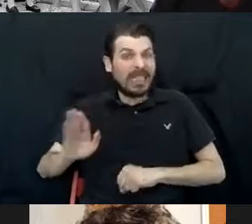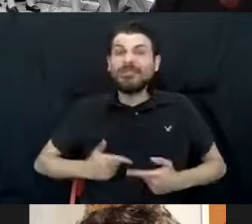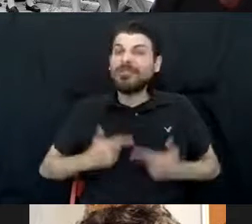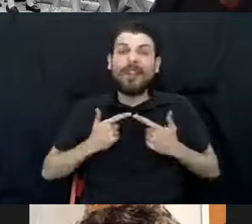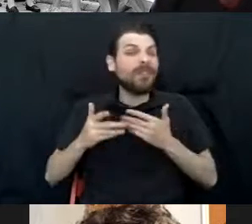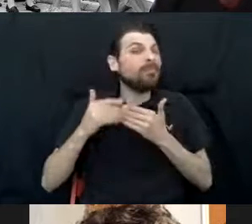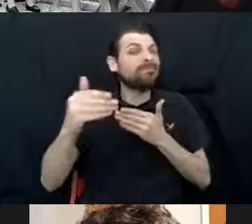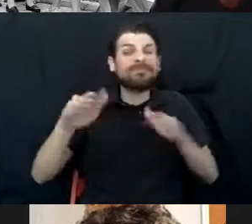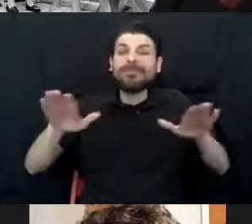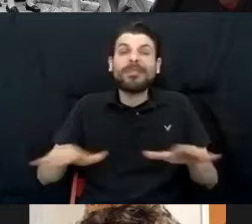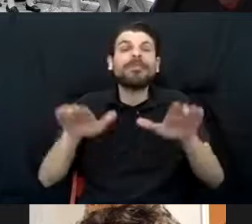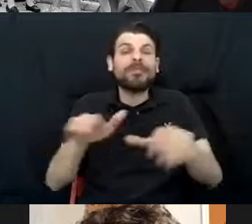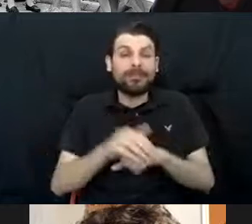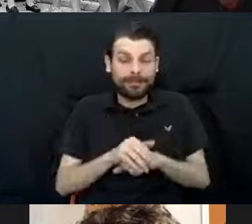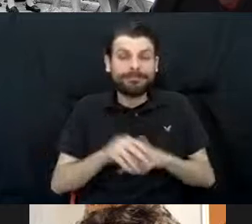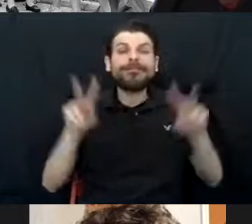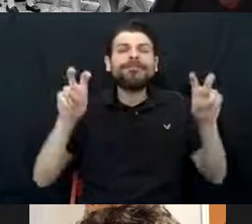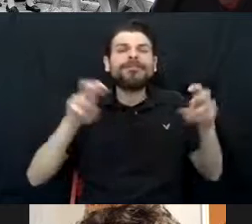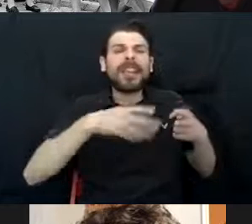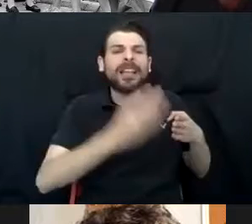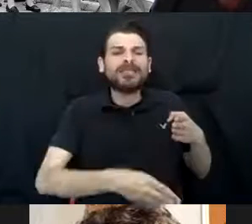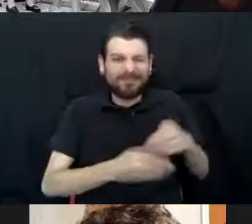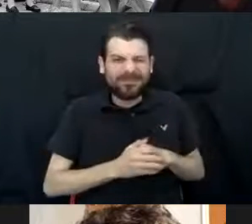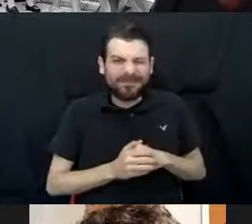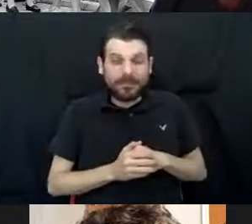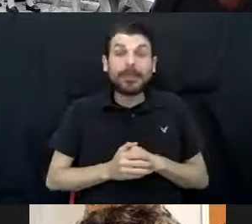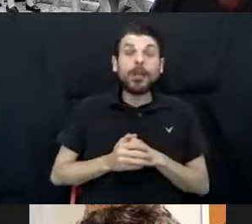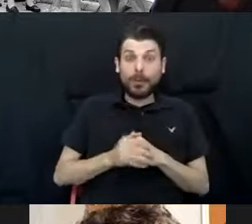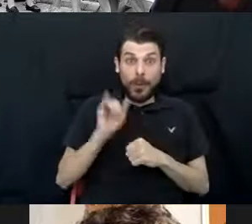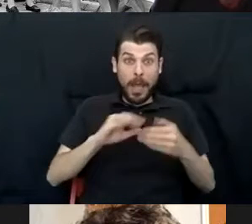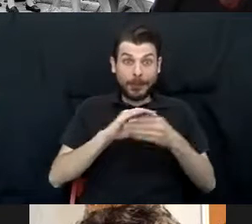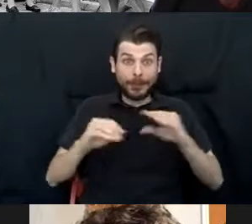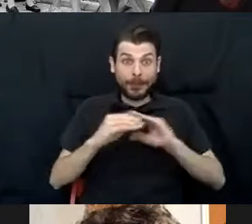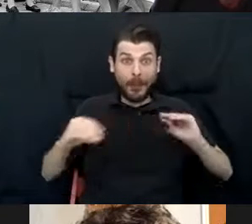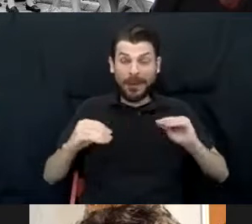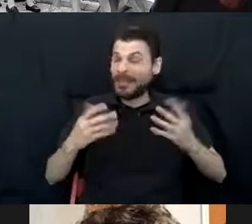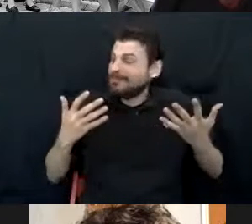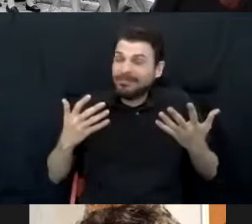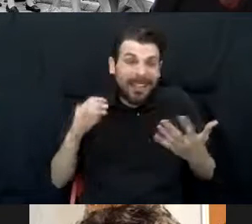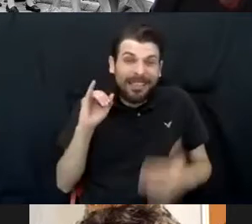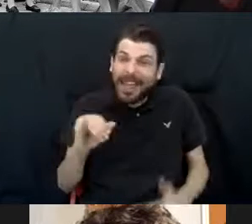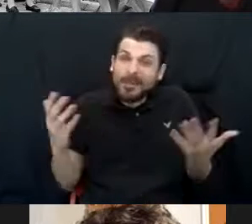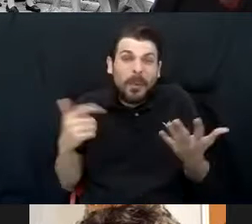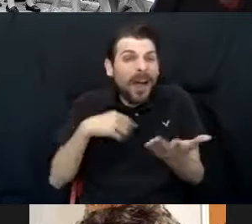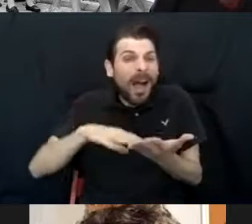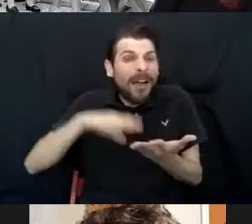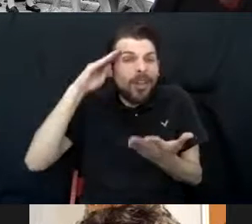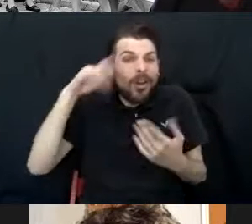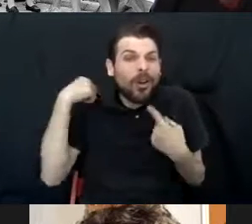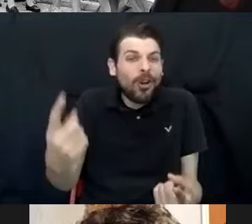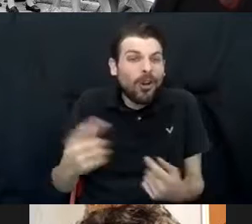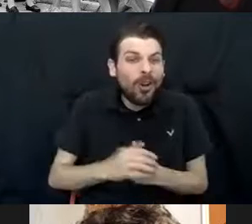embodies to me what I learned from SNCC. And that's why I love it so much. Because I